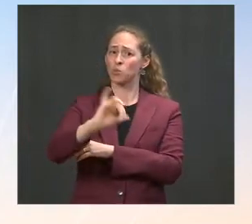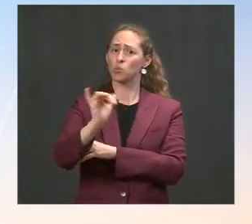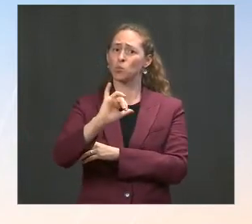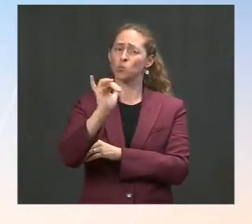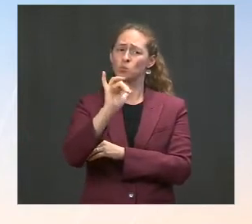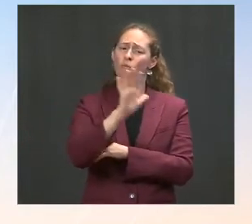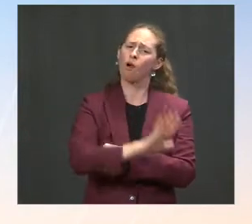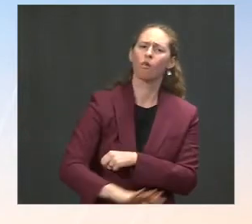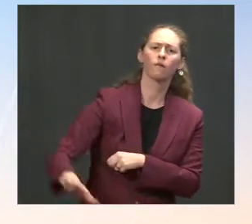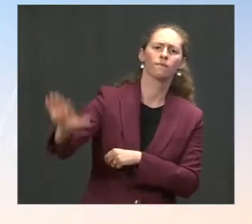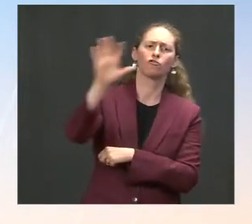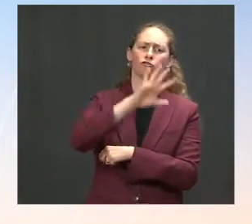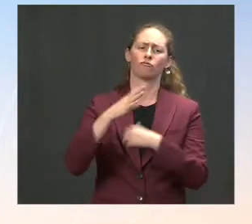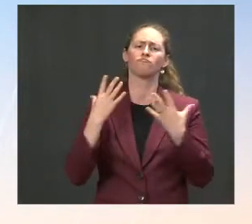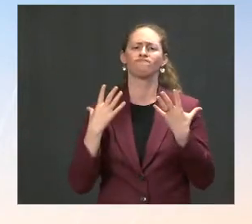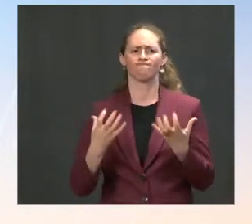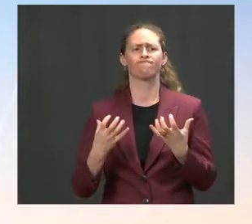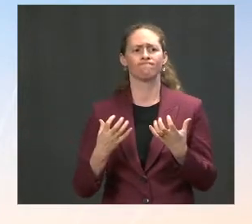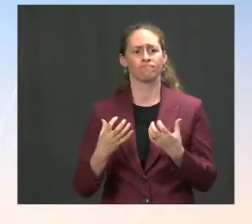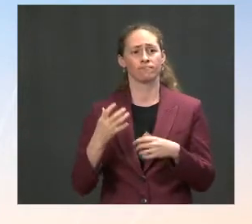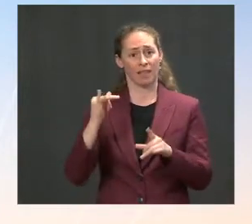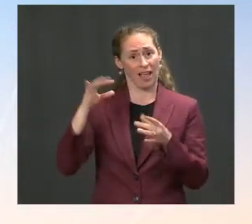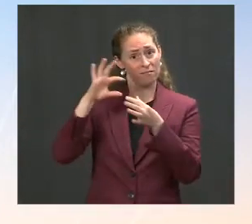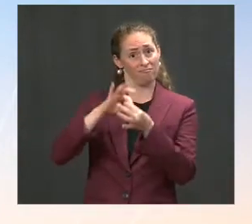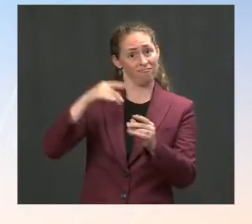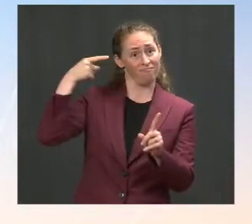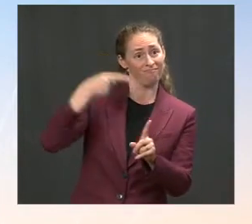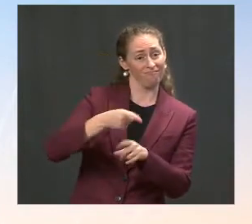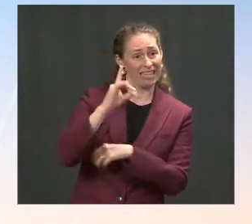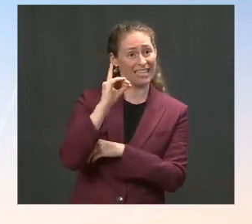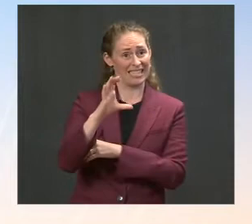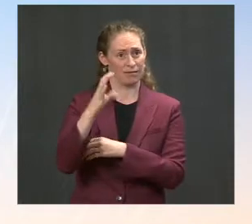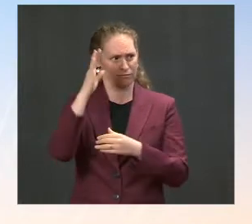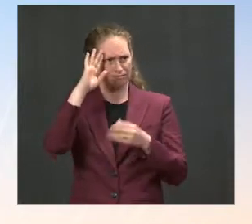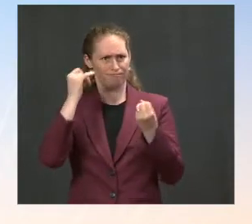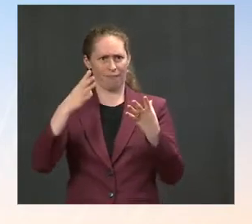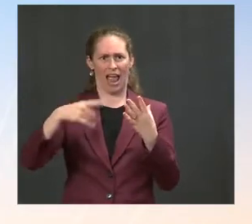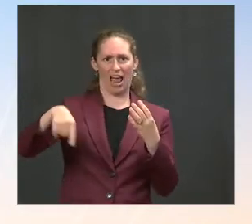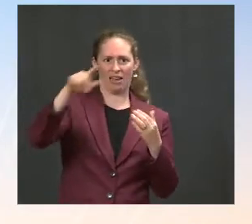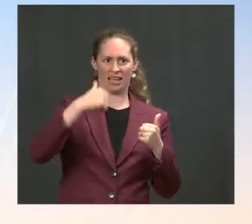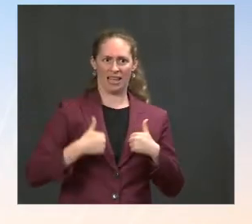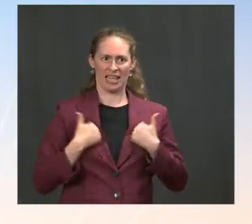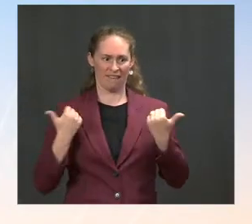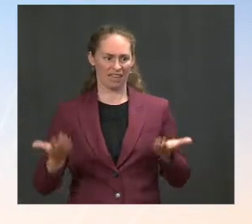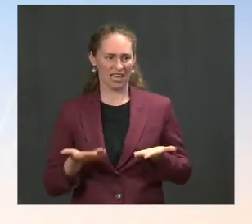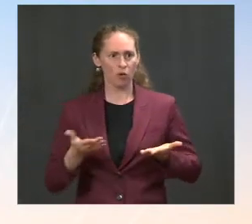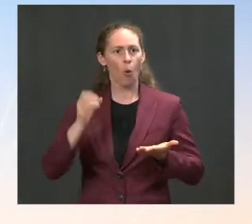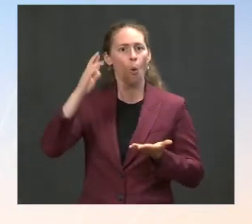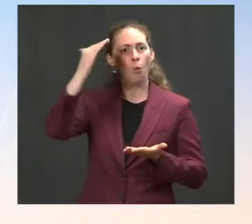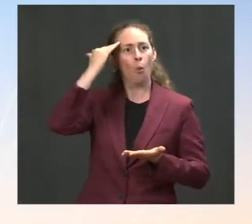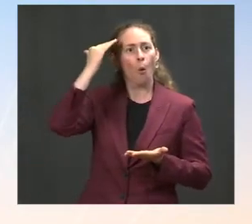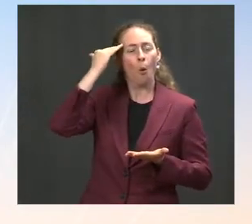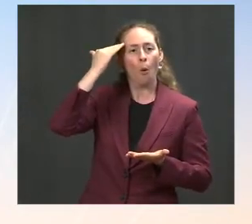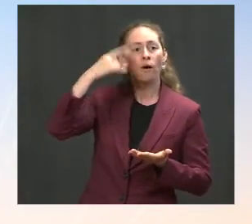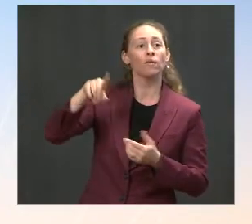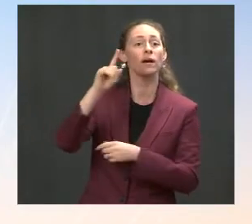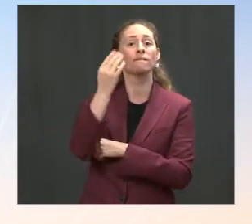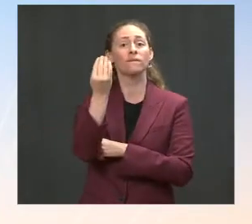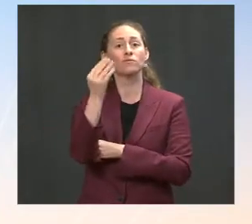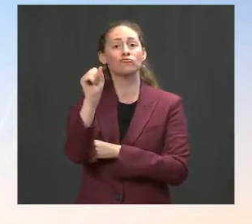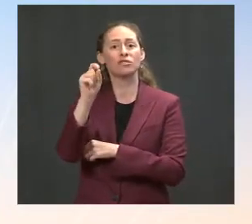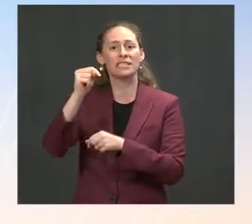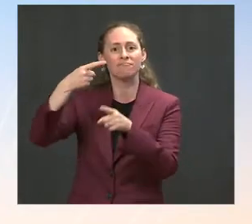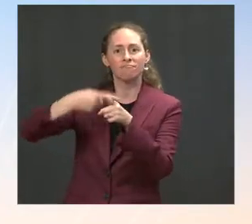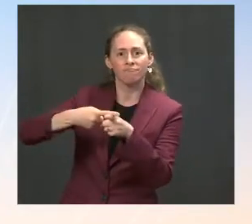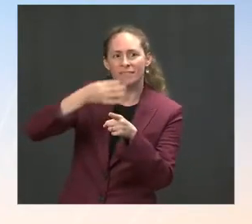to Washington, D.C. I mean, a lot of us live there or live in the neighboring communities or know people who are on 14th Street or in the neighboring areas. And for people